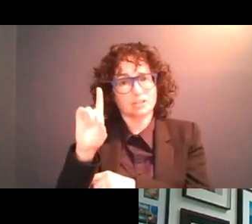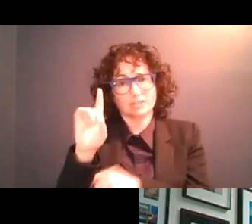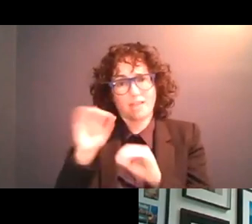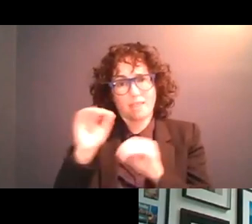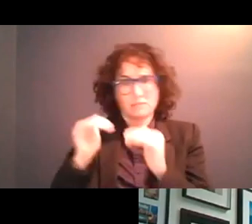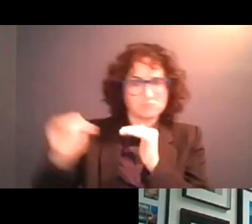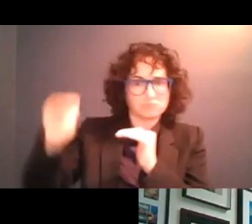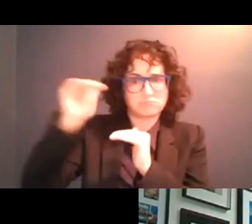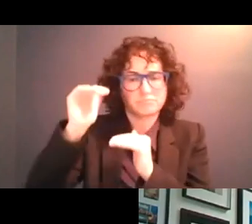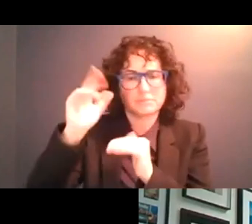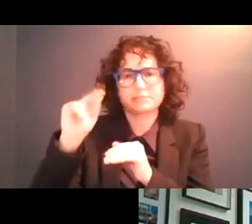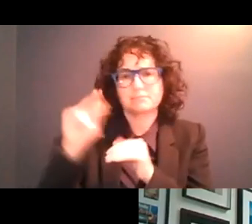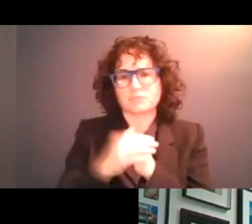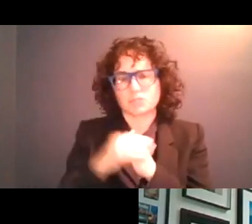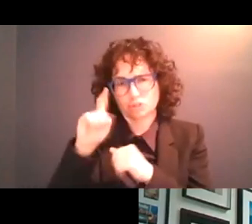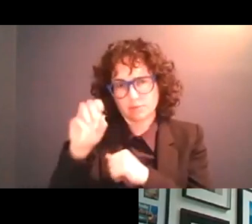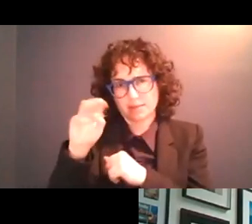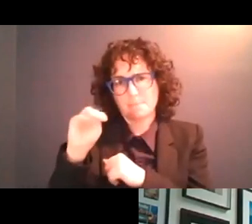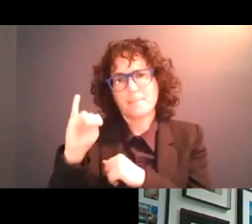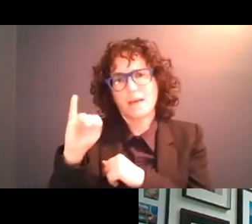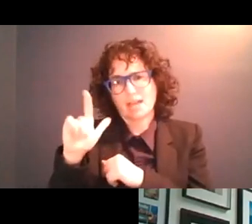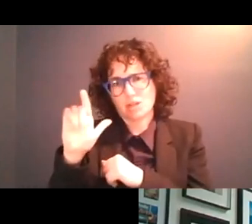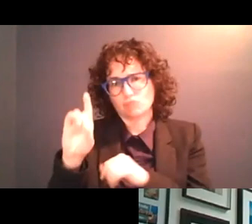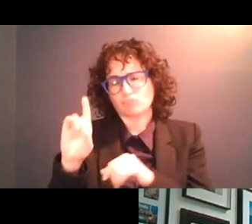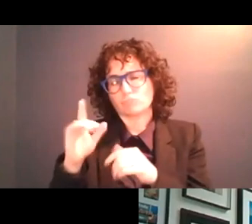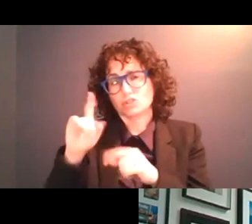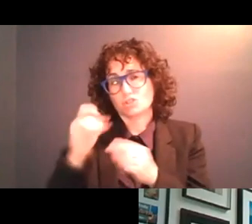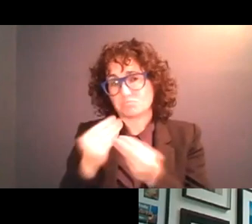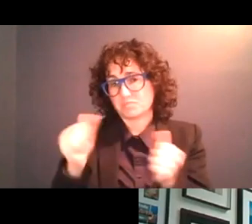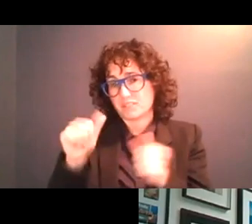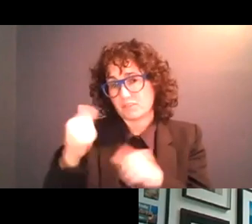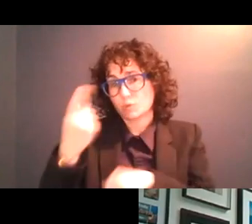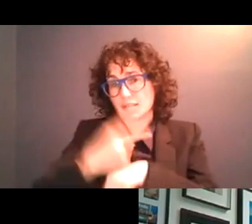be the case. These are mild symptoms and they should disappear in a couple of days.